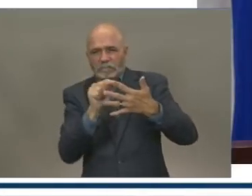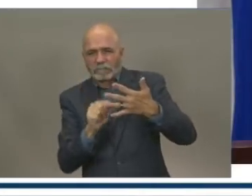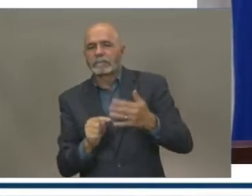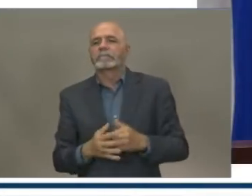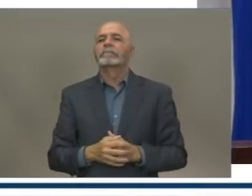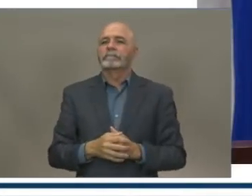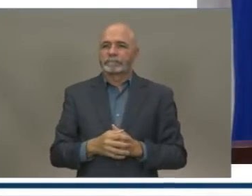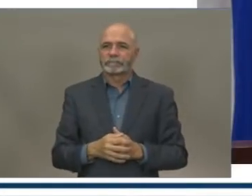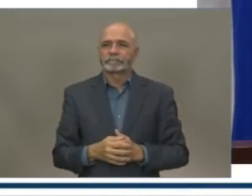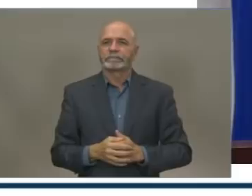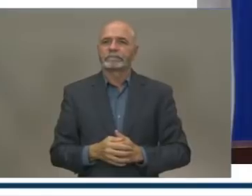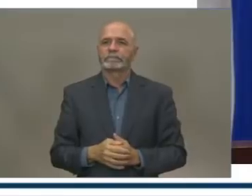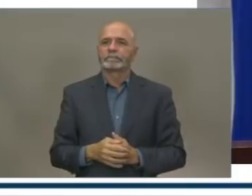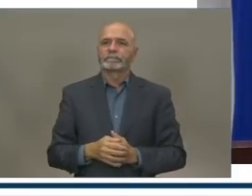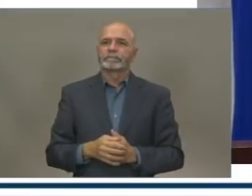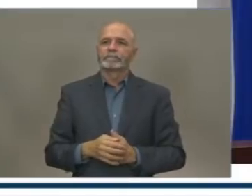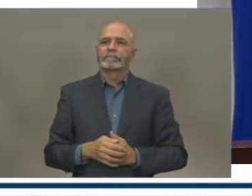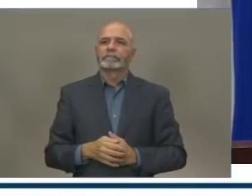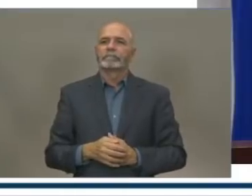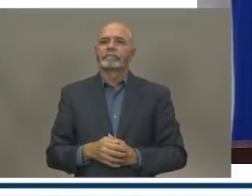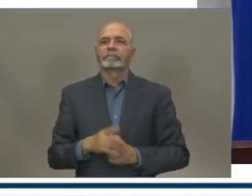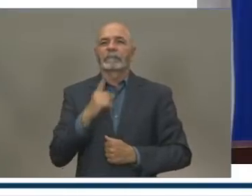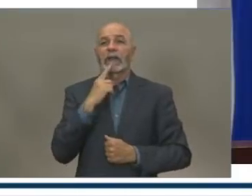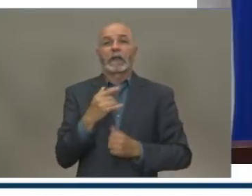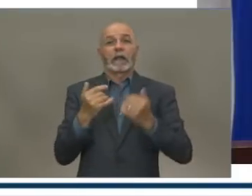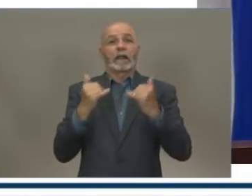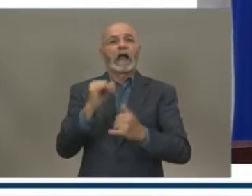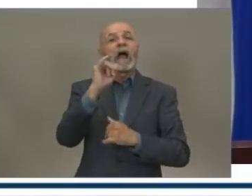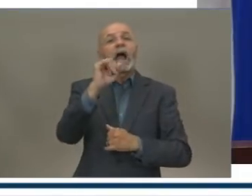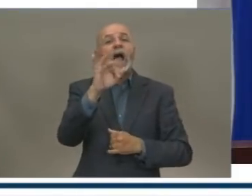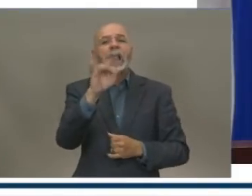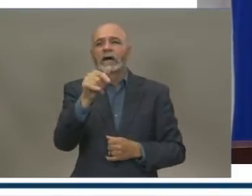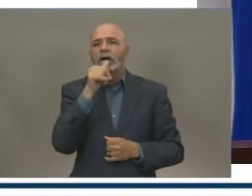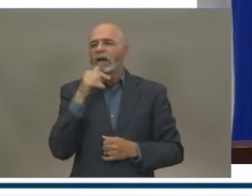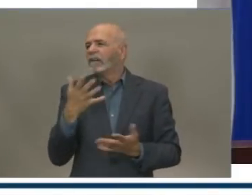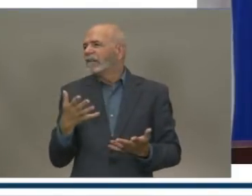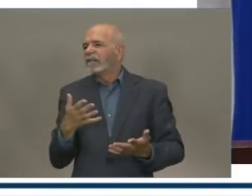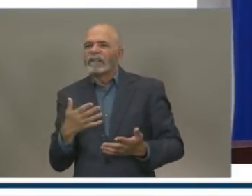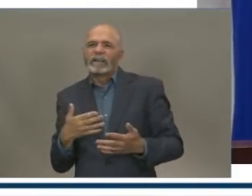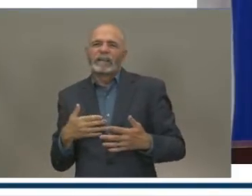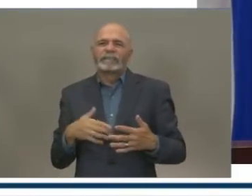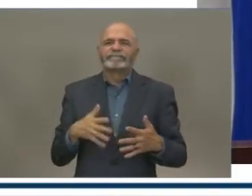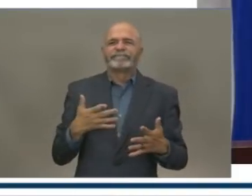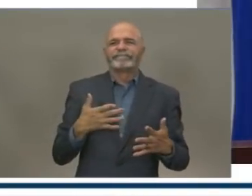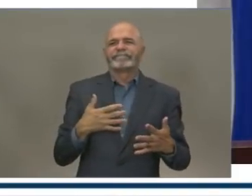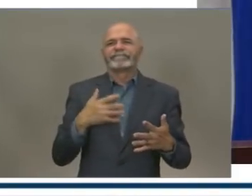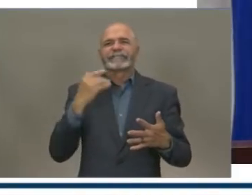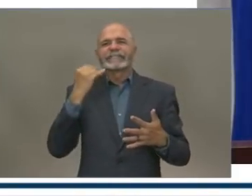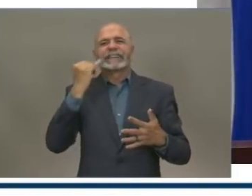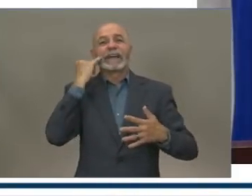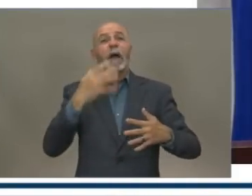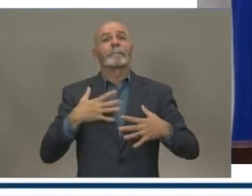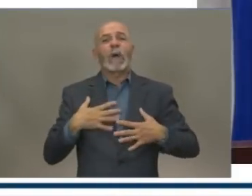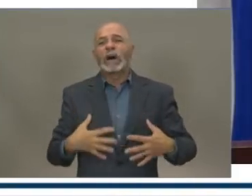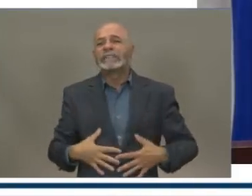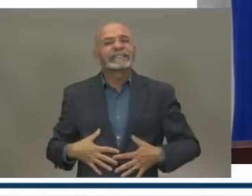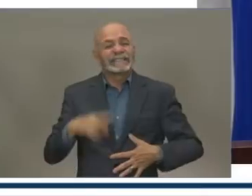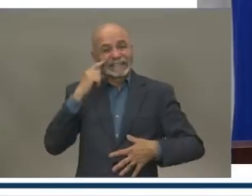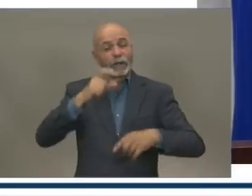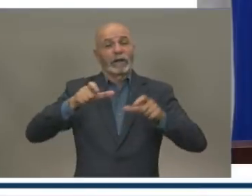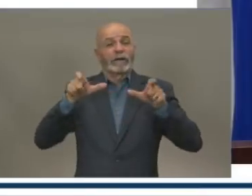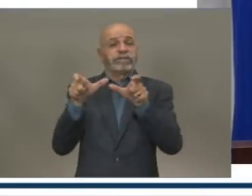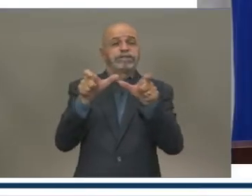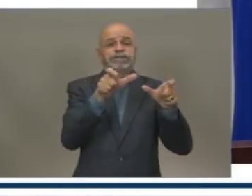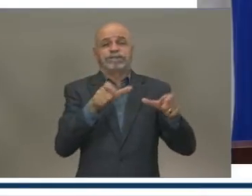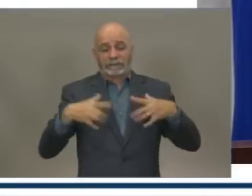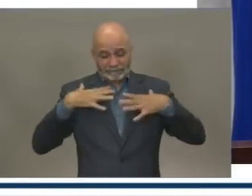Starting today, Nova Scotians who are moderately to severely immunocompromised or who are taking medications that substantively